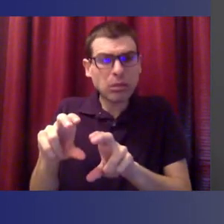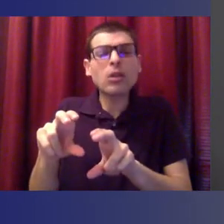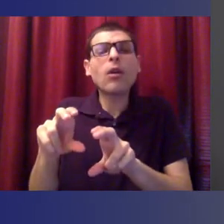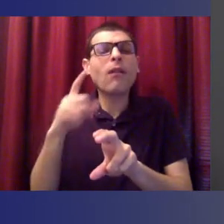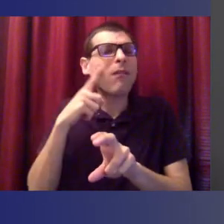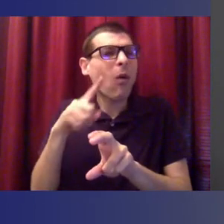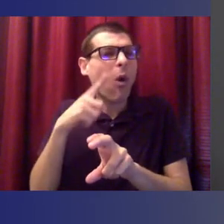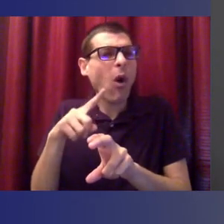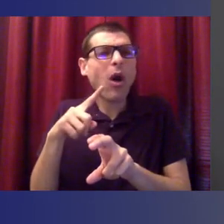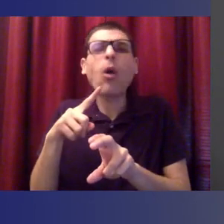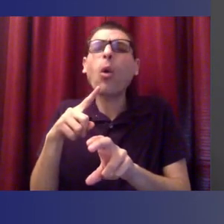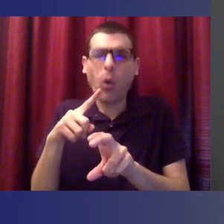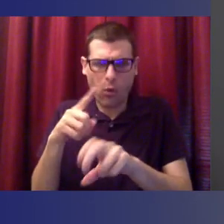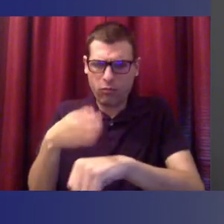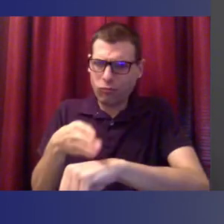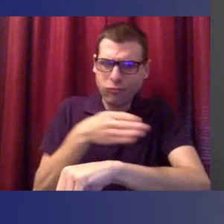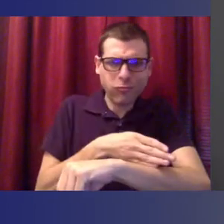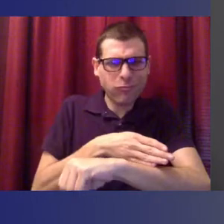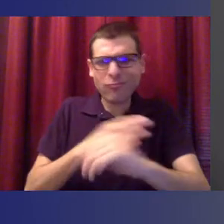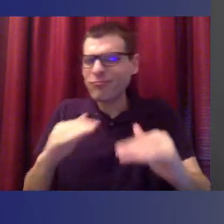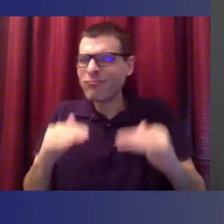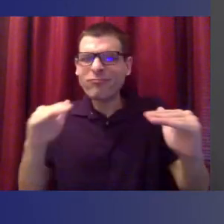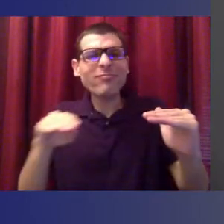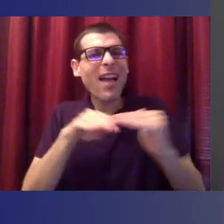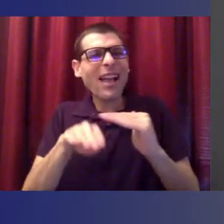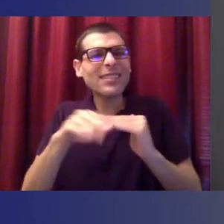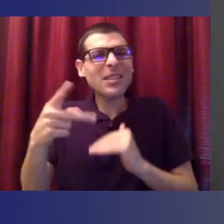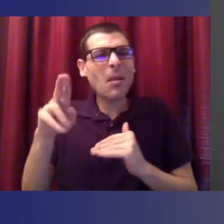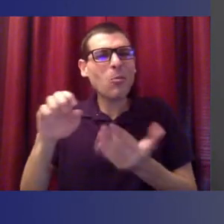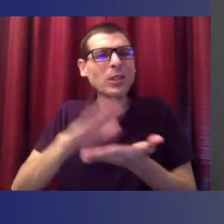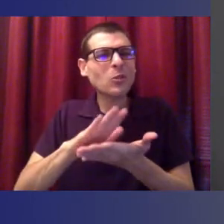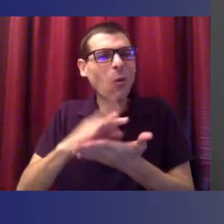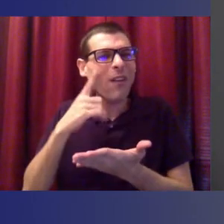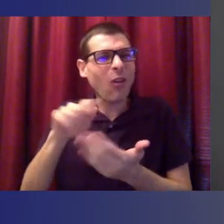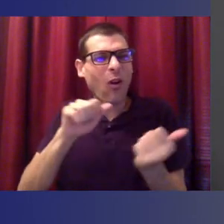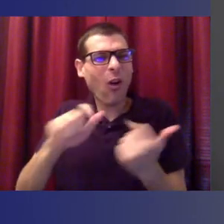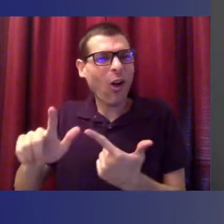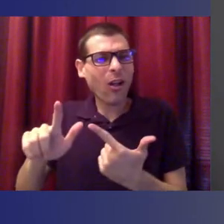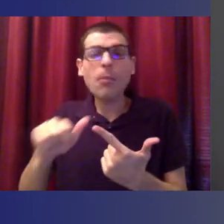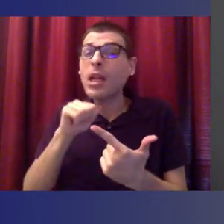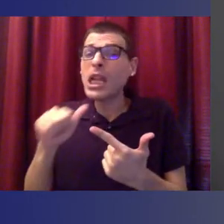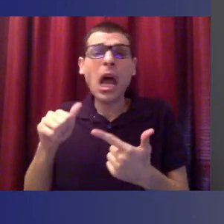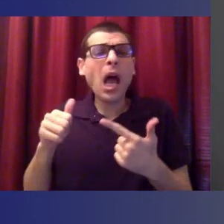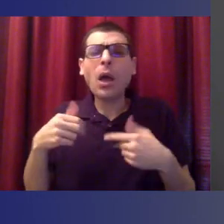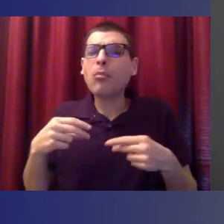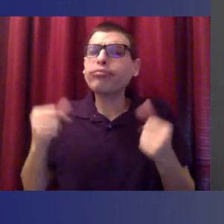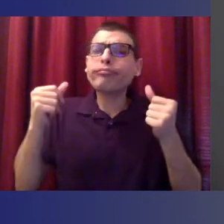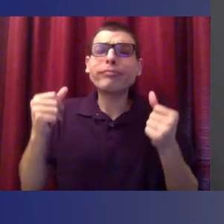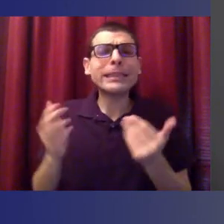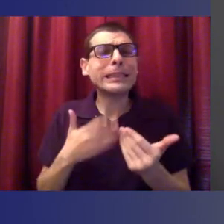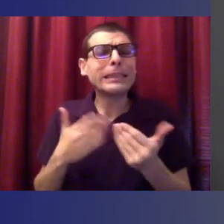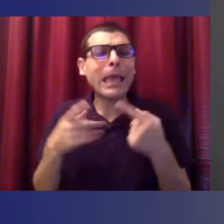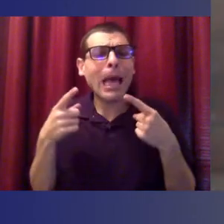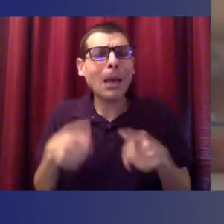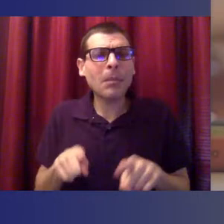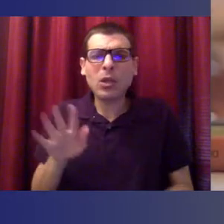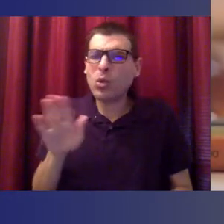in the making. And the components of Preschool for All are central in my attempt to build a more equitable